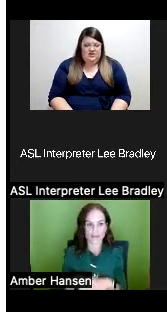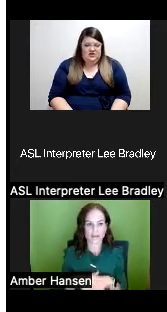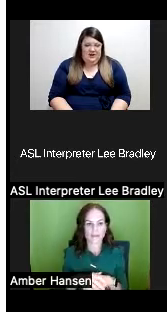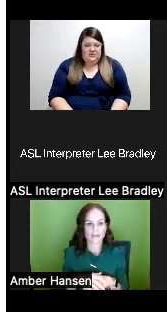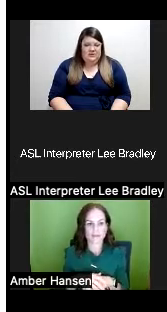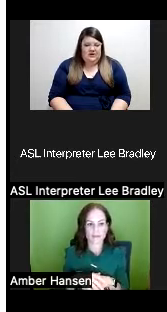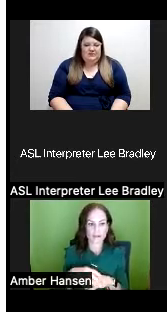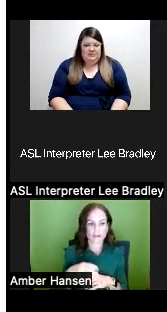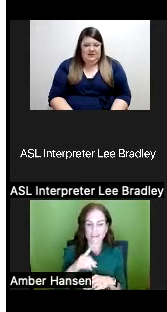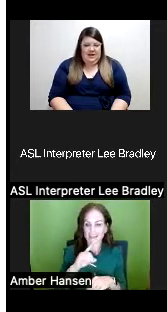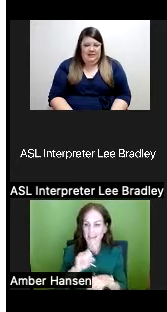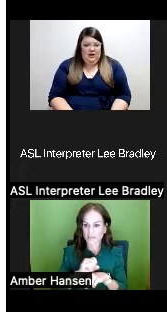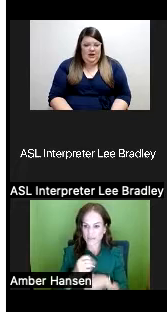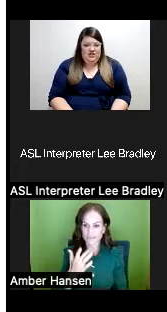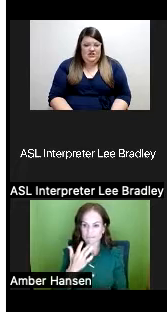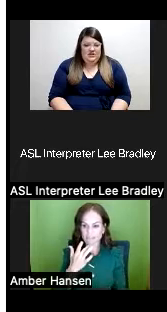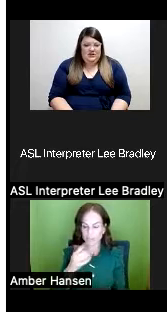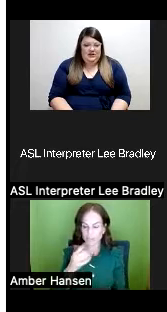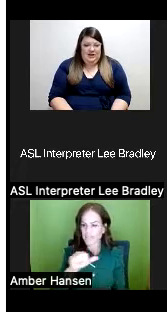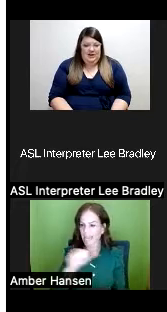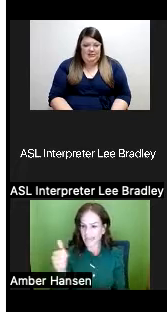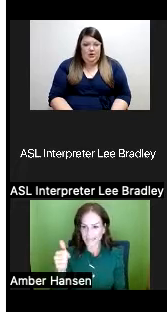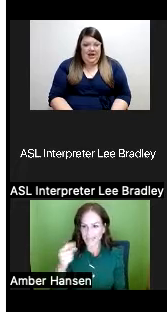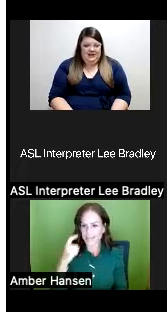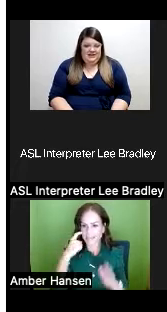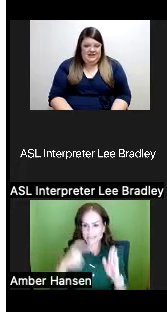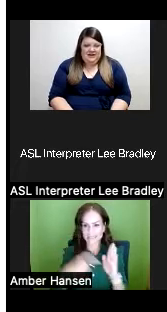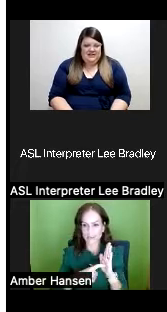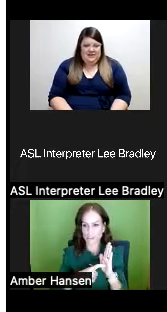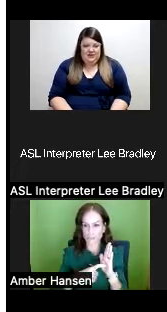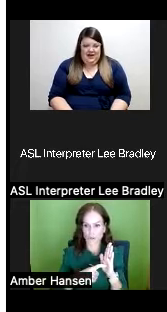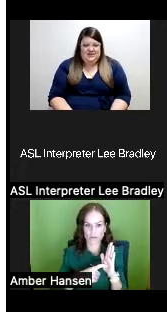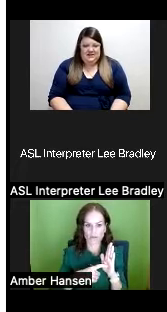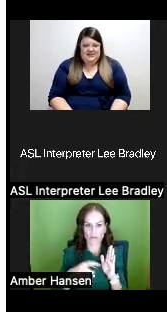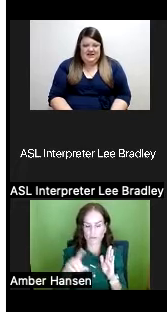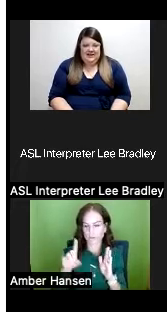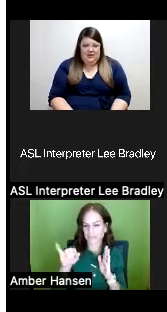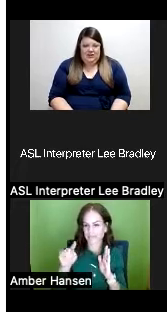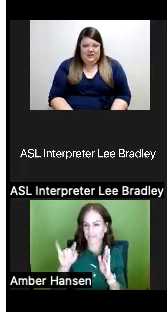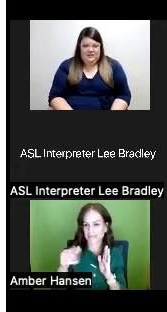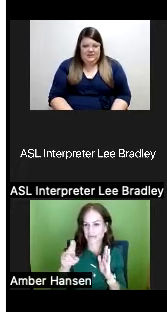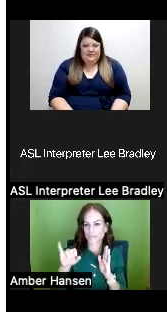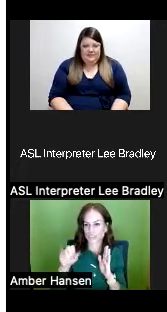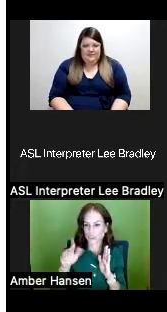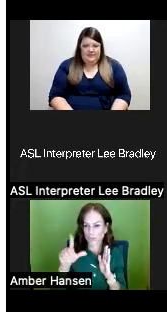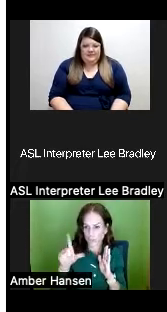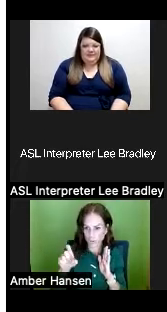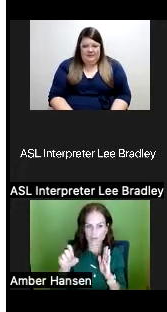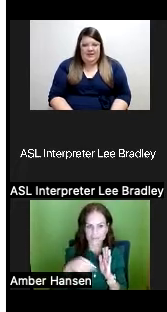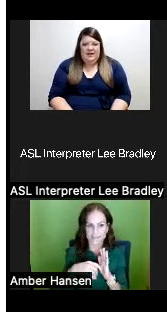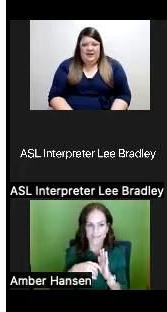there's no discrimination between language modalities. Your brain does not discriminate as long as it's getting language.